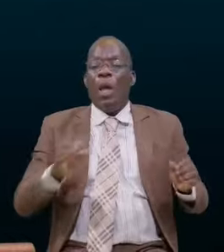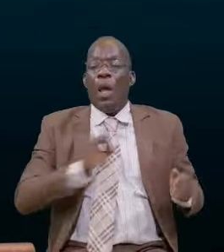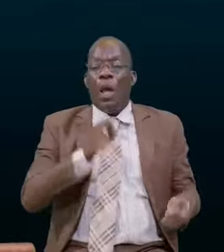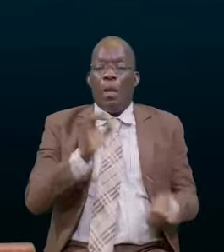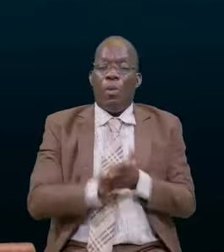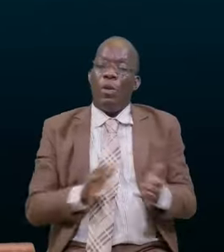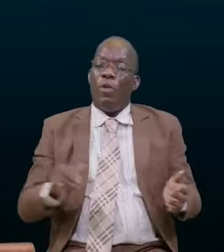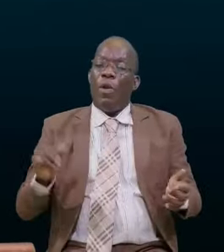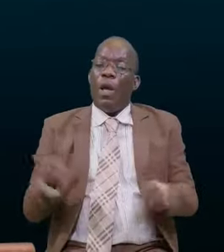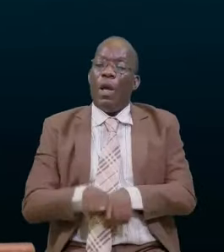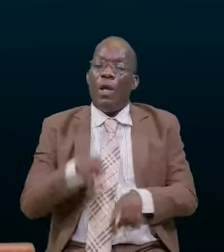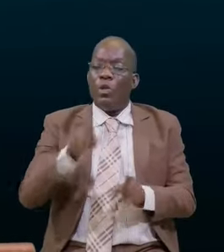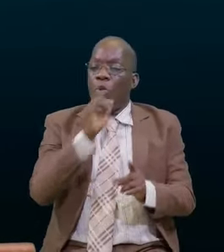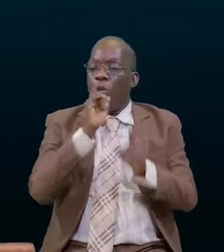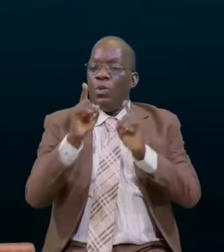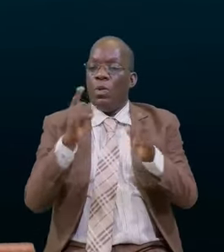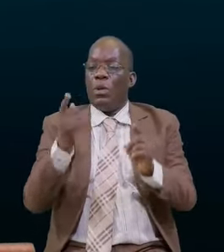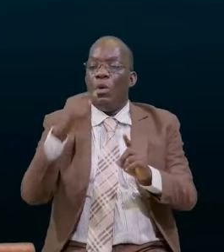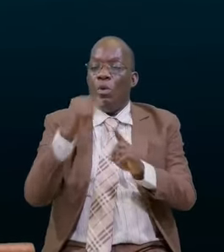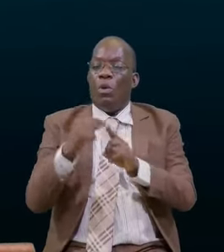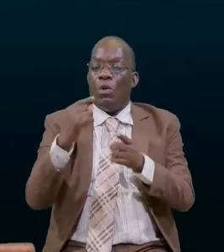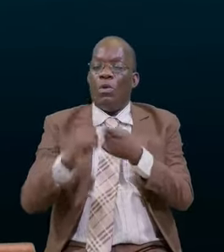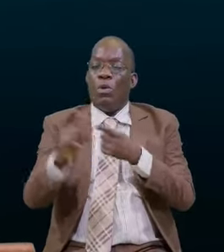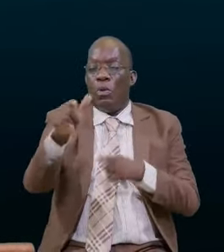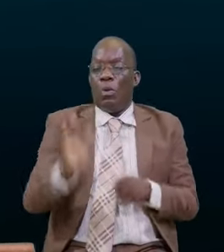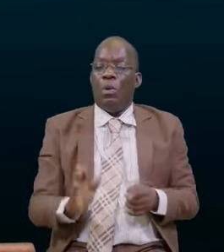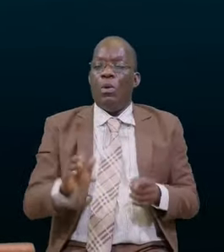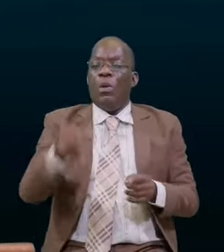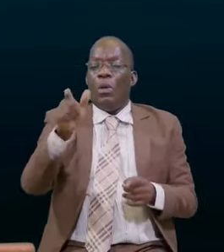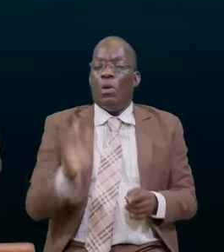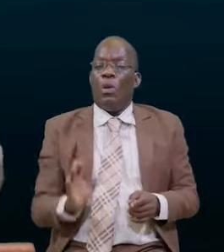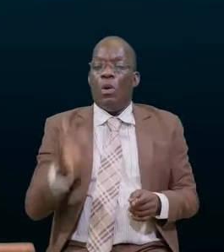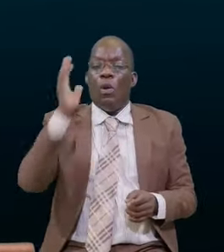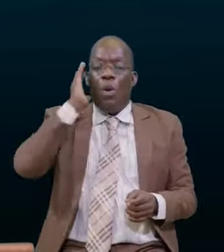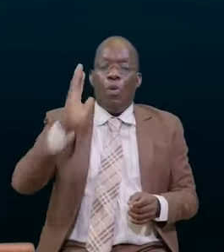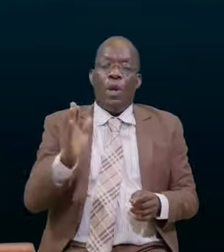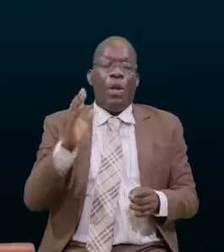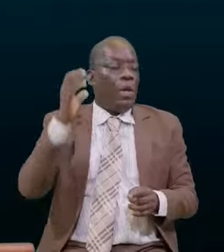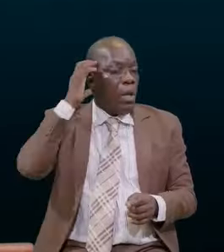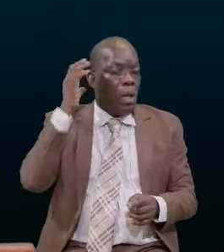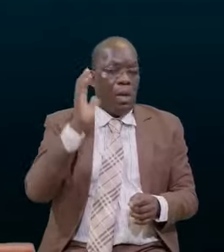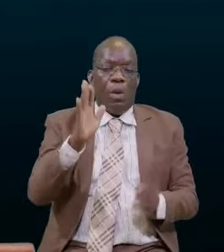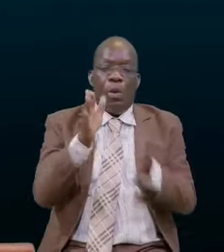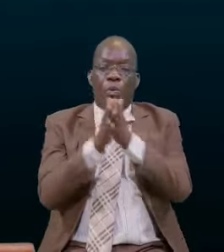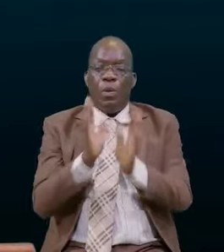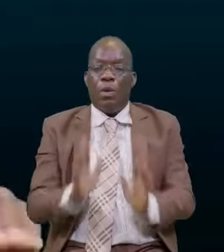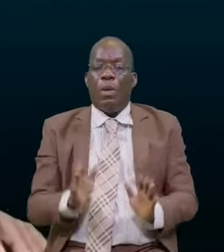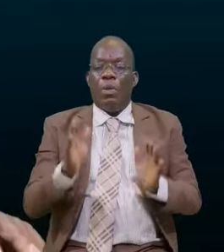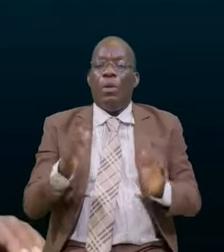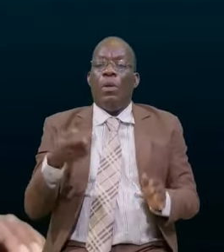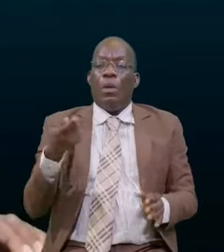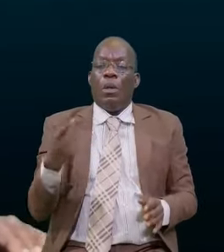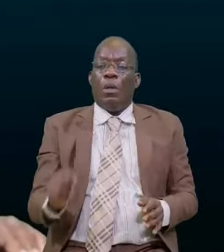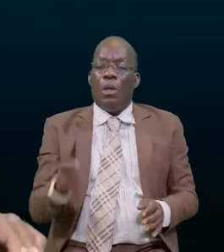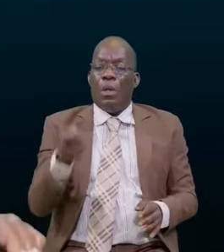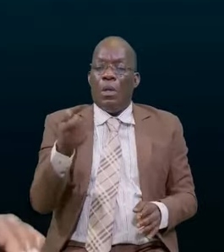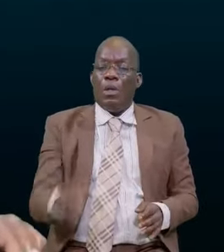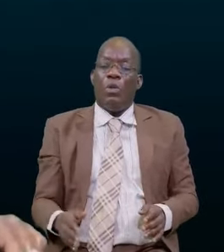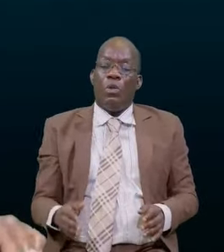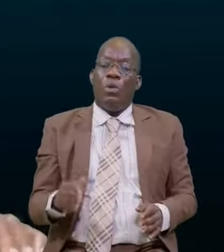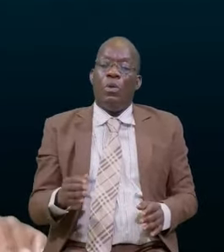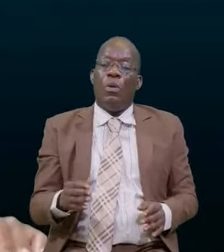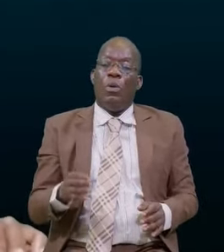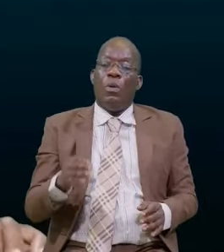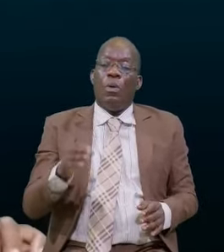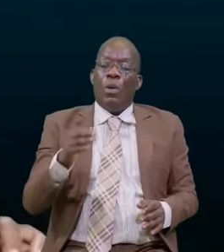God God of heaven will give attention to your prayer and the little foxes shall have to really vanish they have to